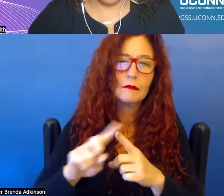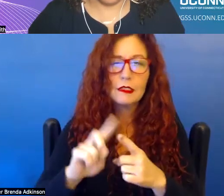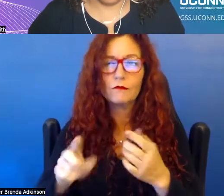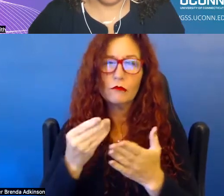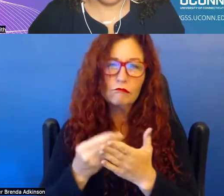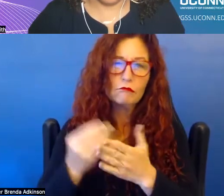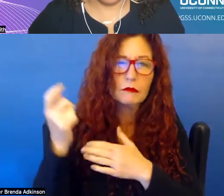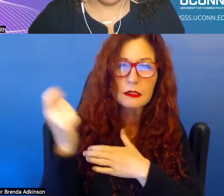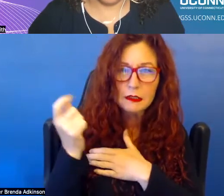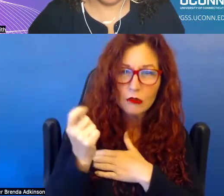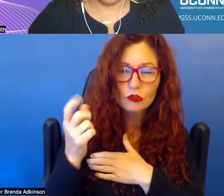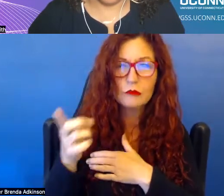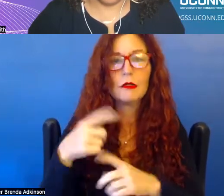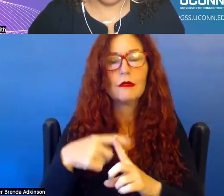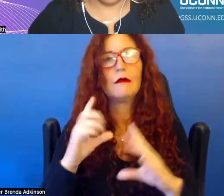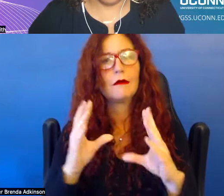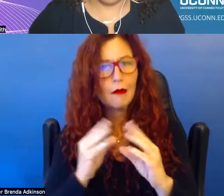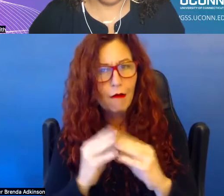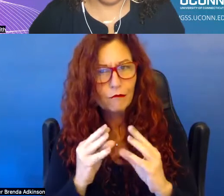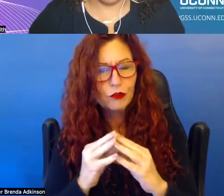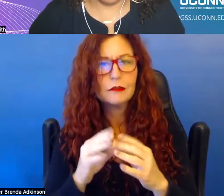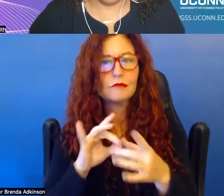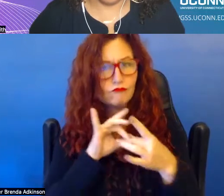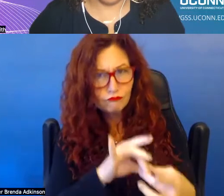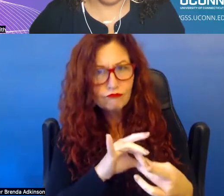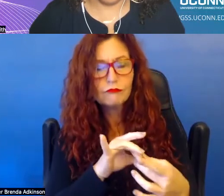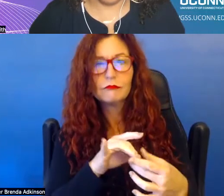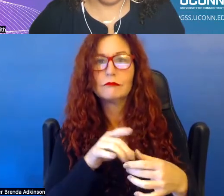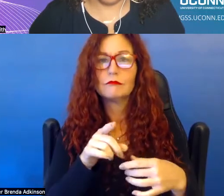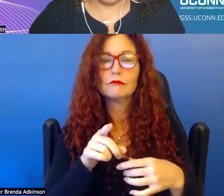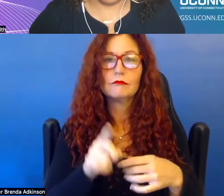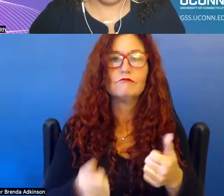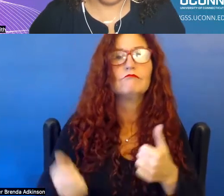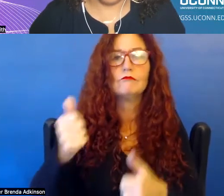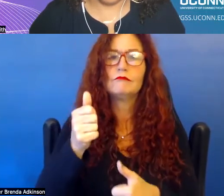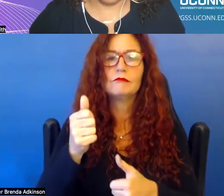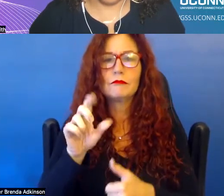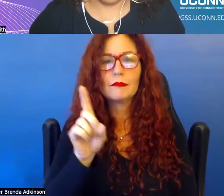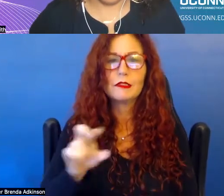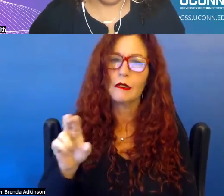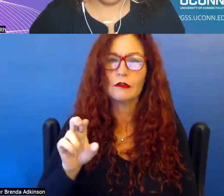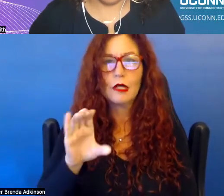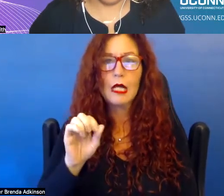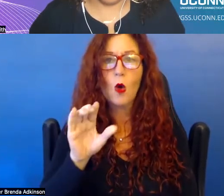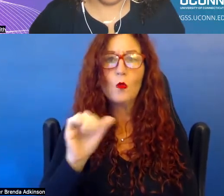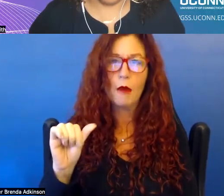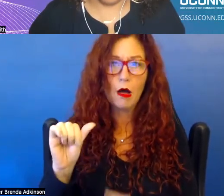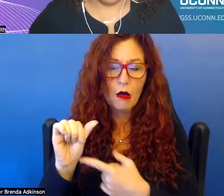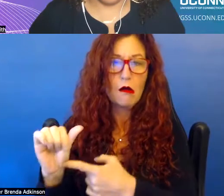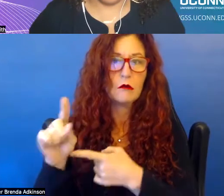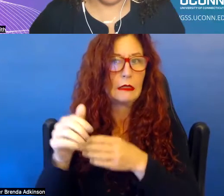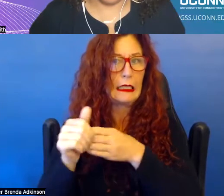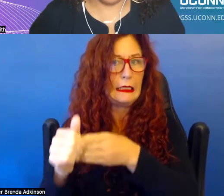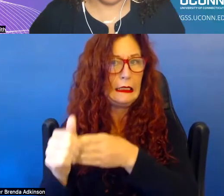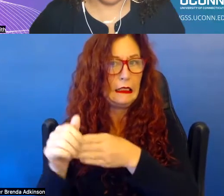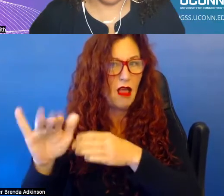Activism Conference, which has been led incredibly by Dr. Bahati Kuumba. These are, and